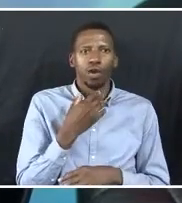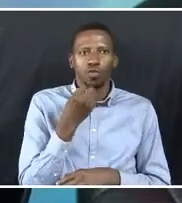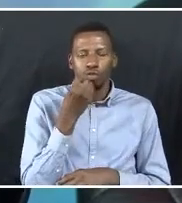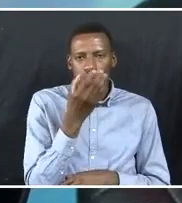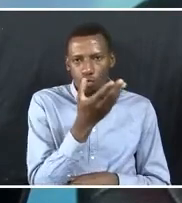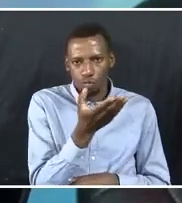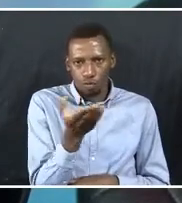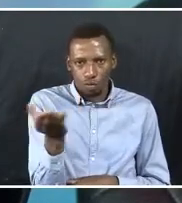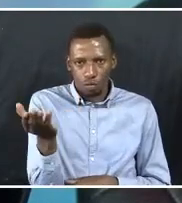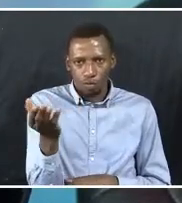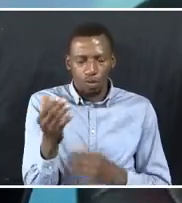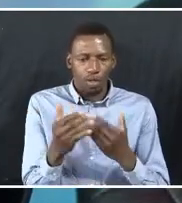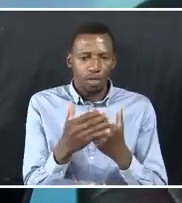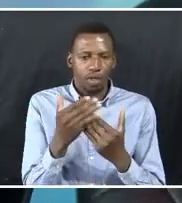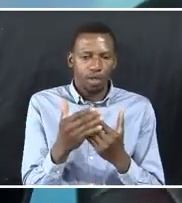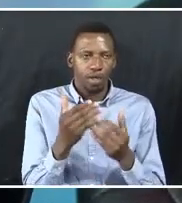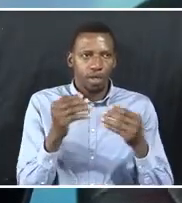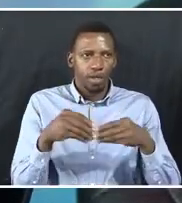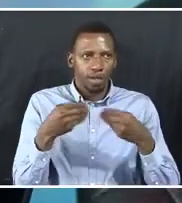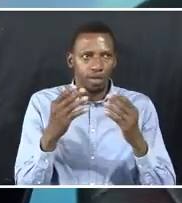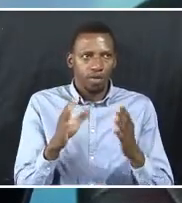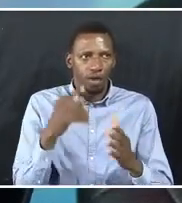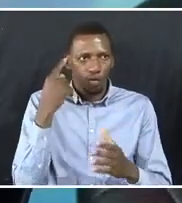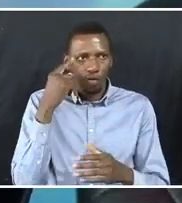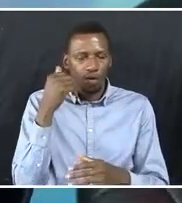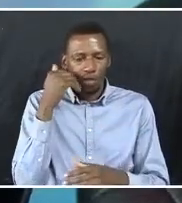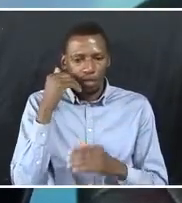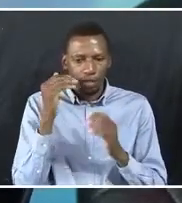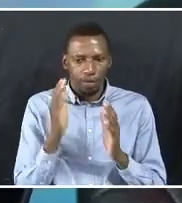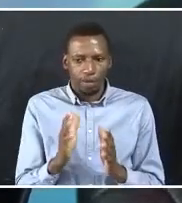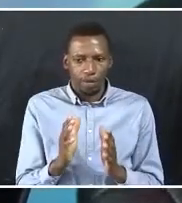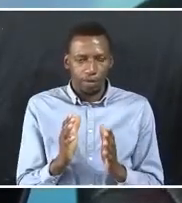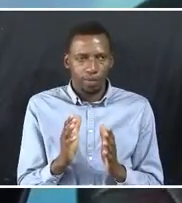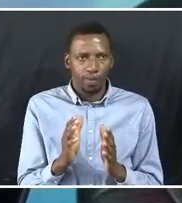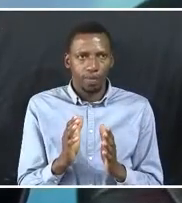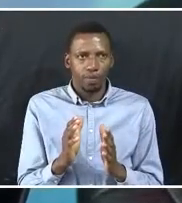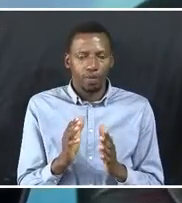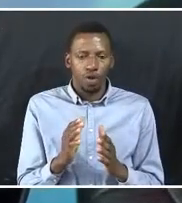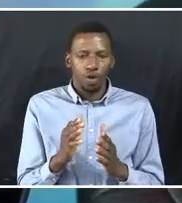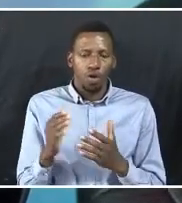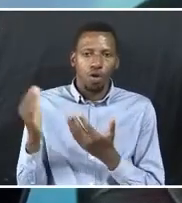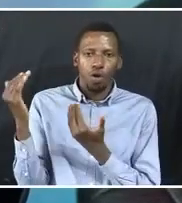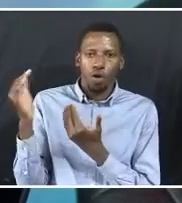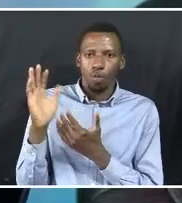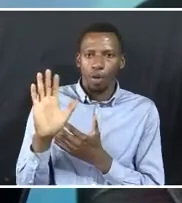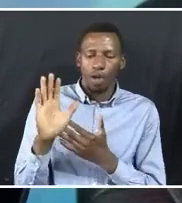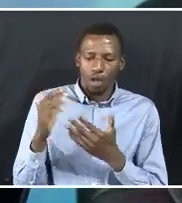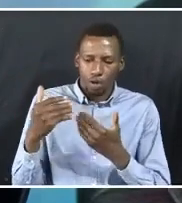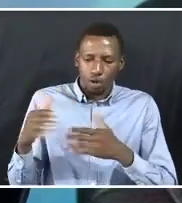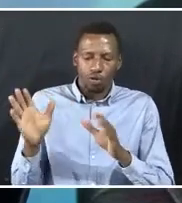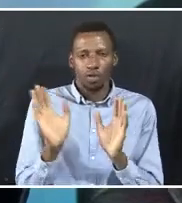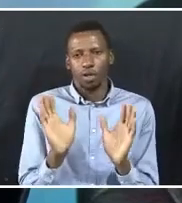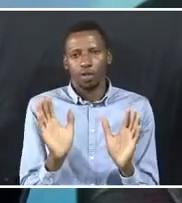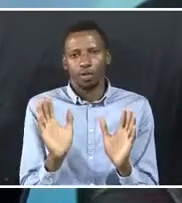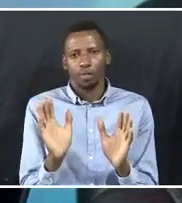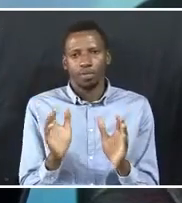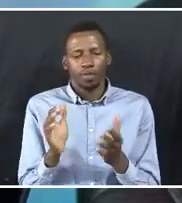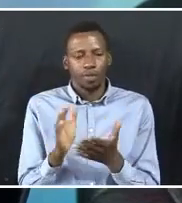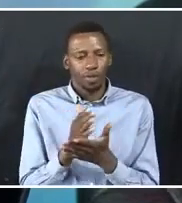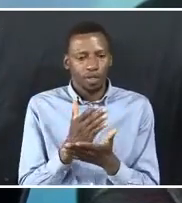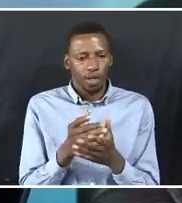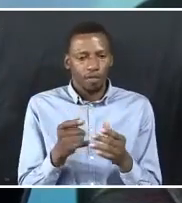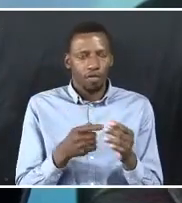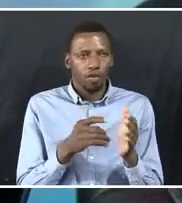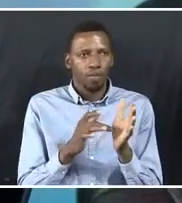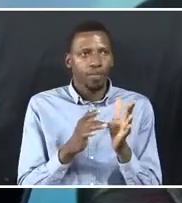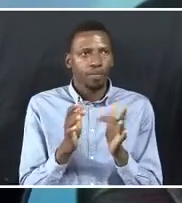is a caregiver to a patient, don't lose hope. Let's share from the book of